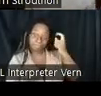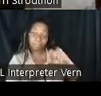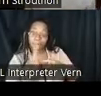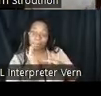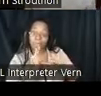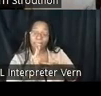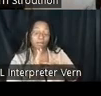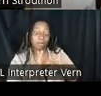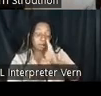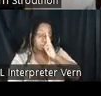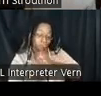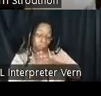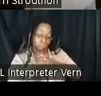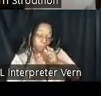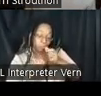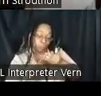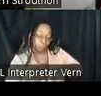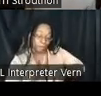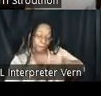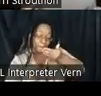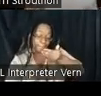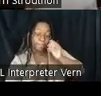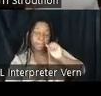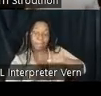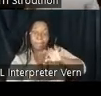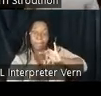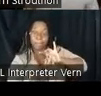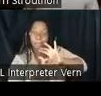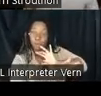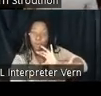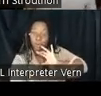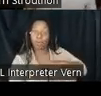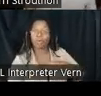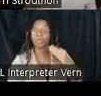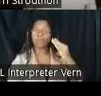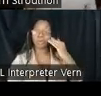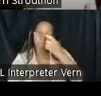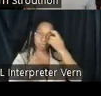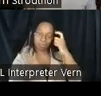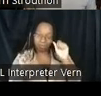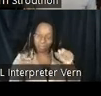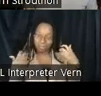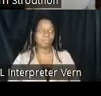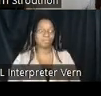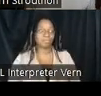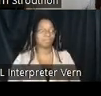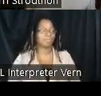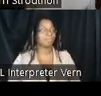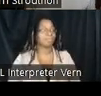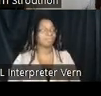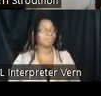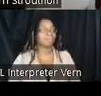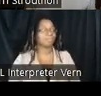self. And we know that trauma can be healed, and that healing is a process of reconnecting to authentic self. And